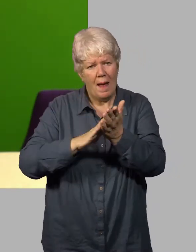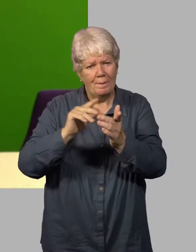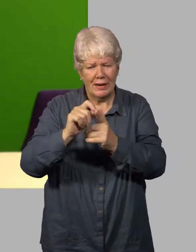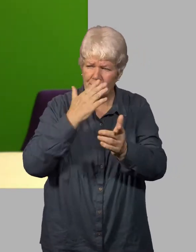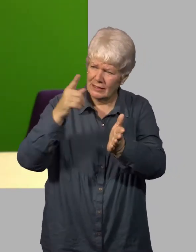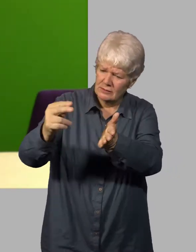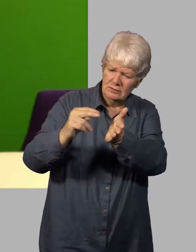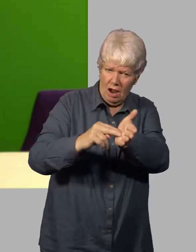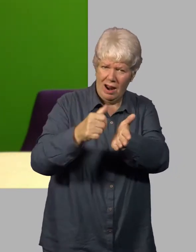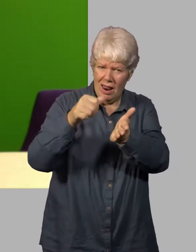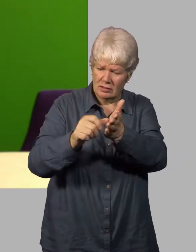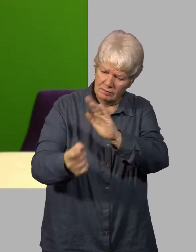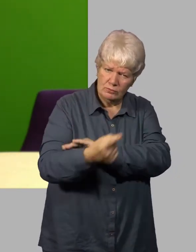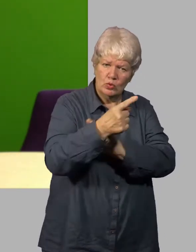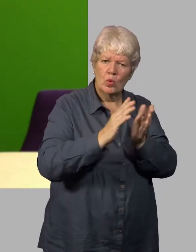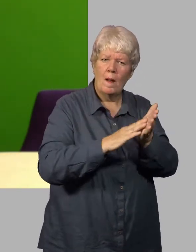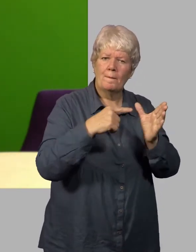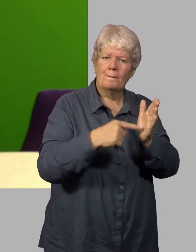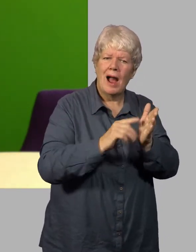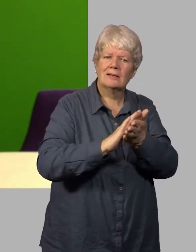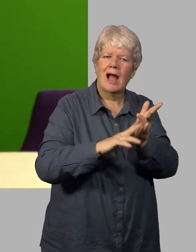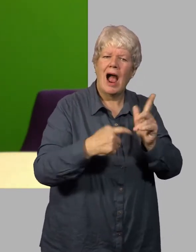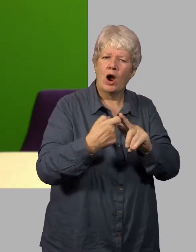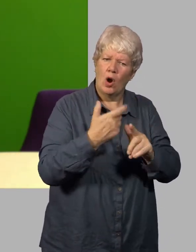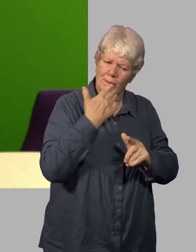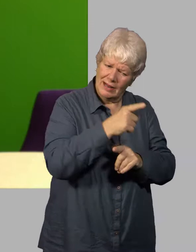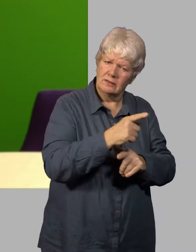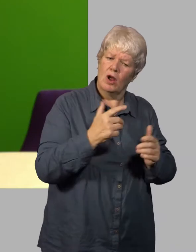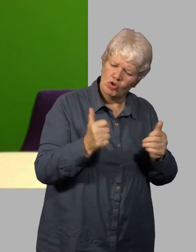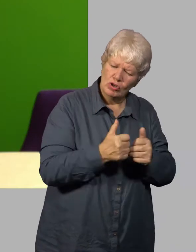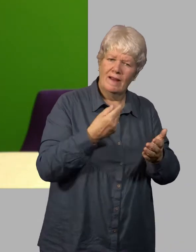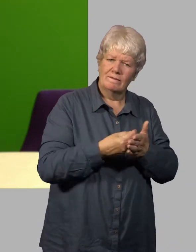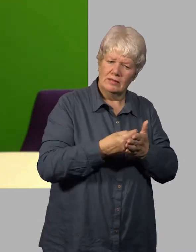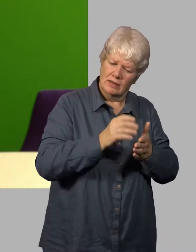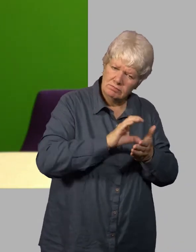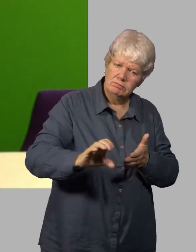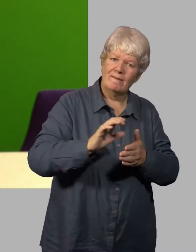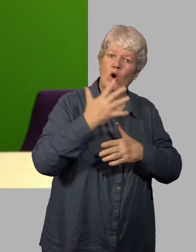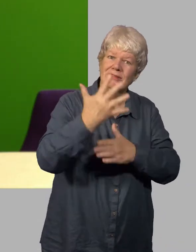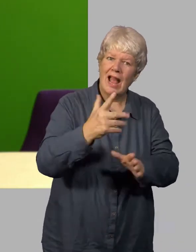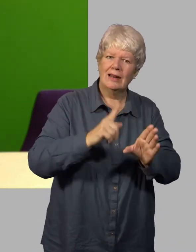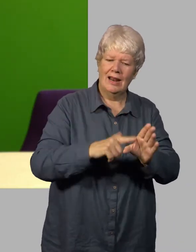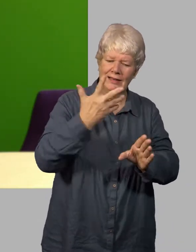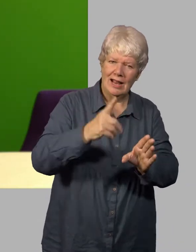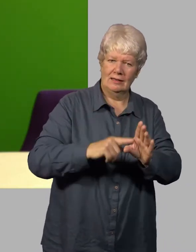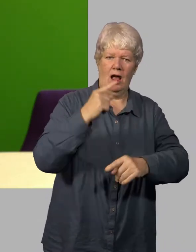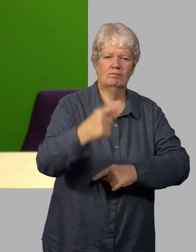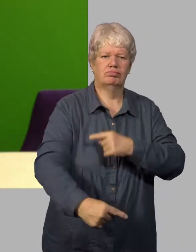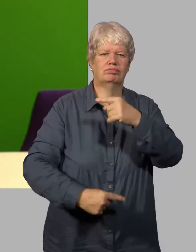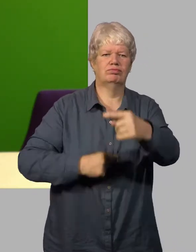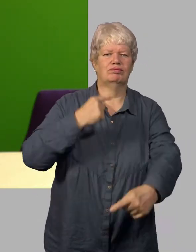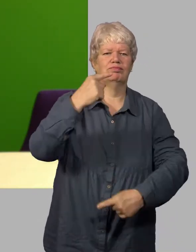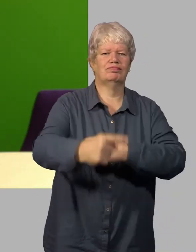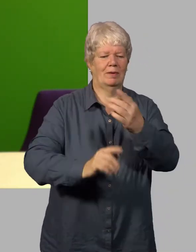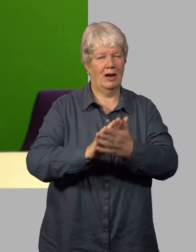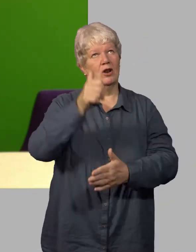Matt Hancock asking him to commit to renewing the health grant for a 10-year rolling period, which would mean that you would always be confident of funding